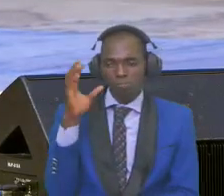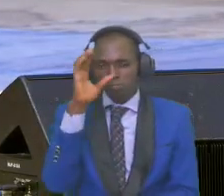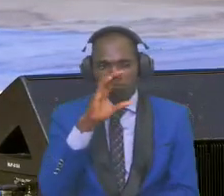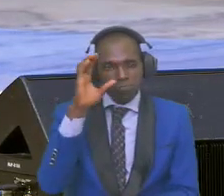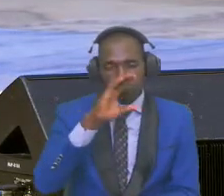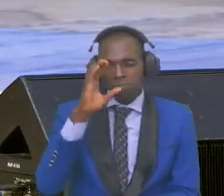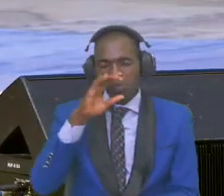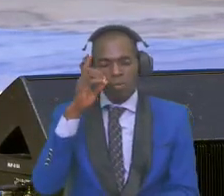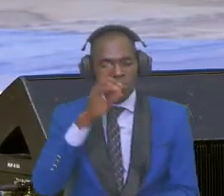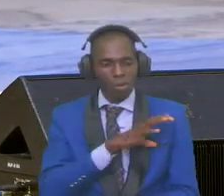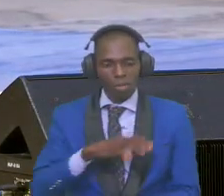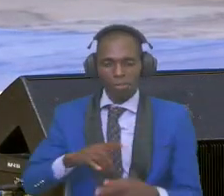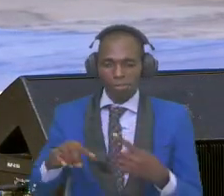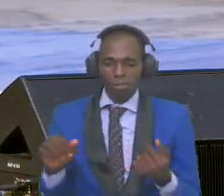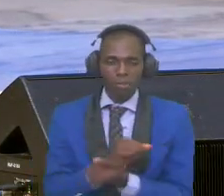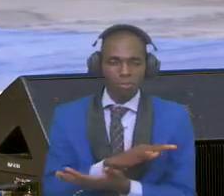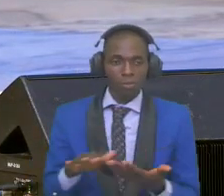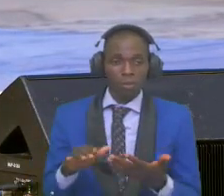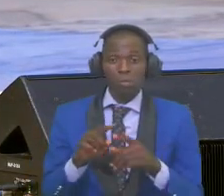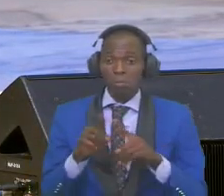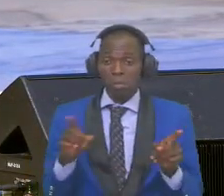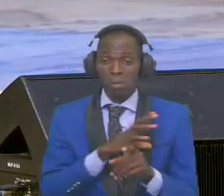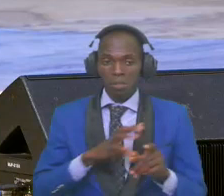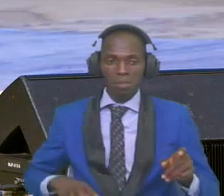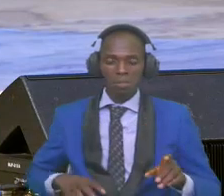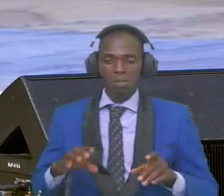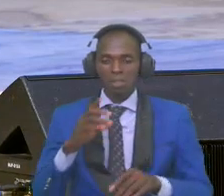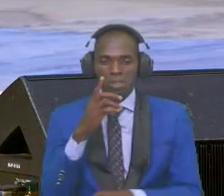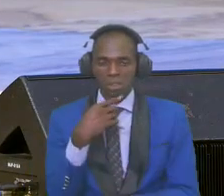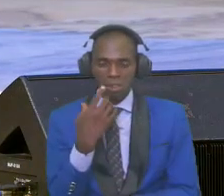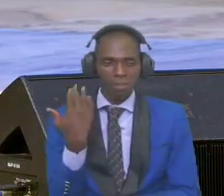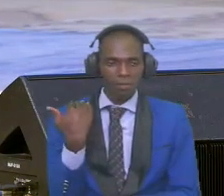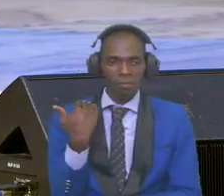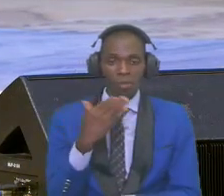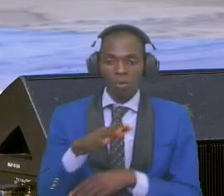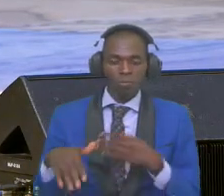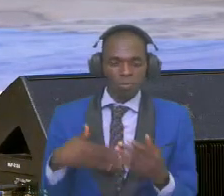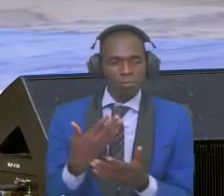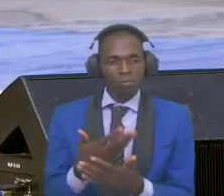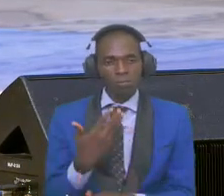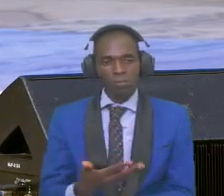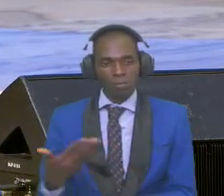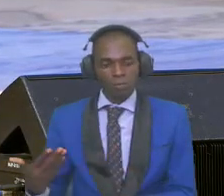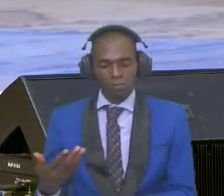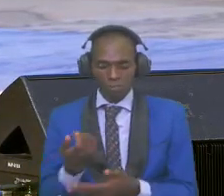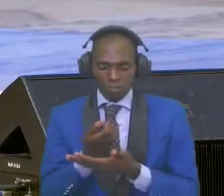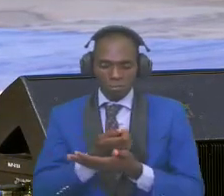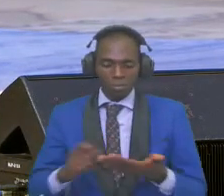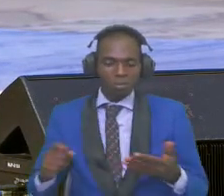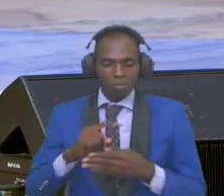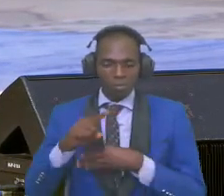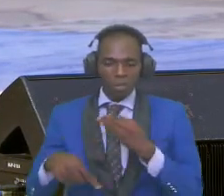looking for him to destroy. But he had said, all things reaching concerning